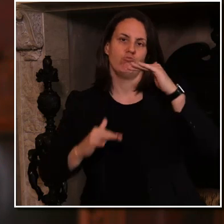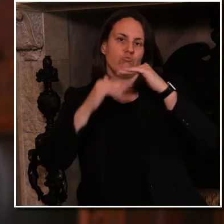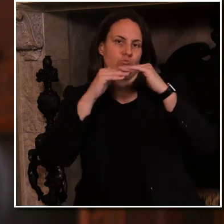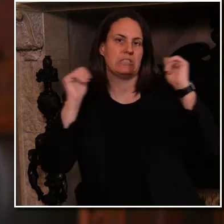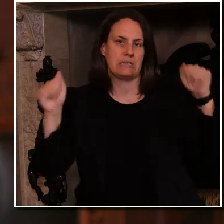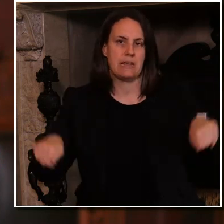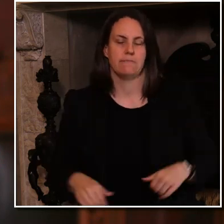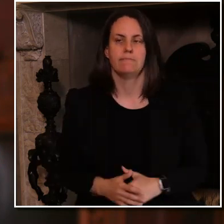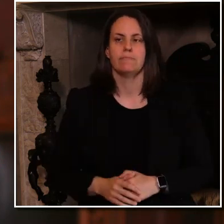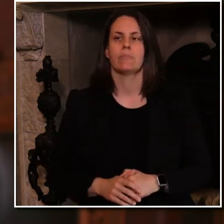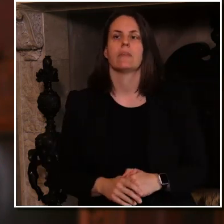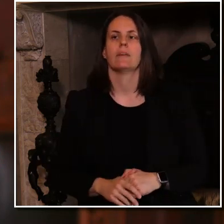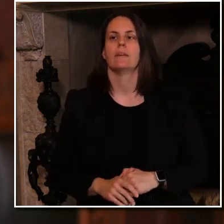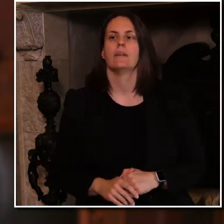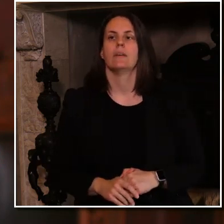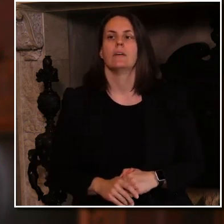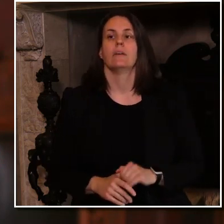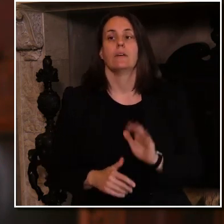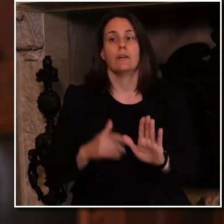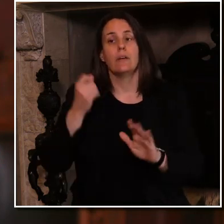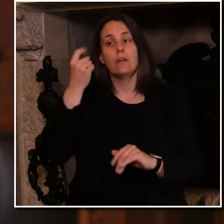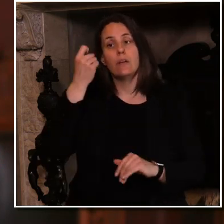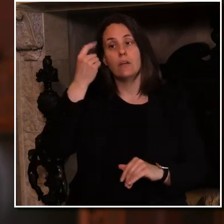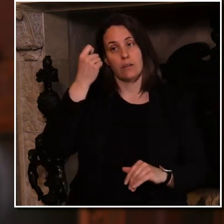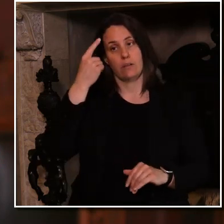at the SEOC,